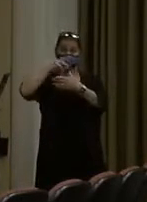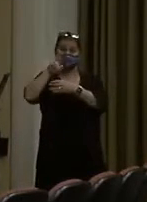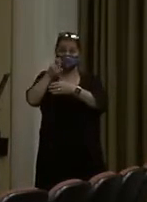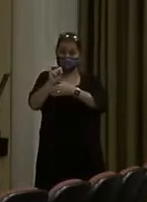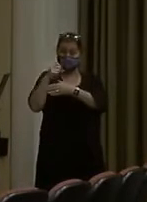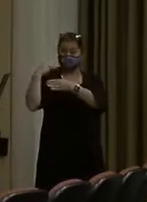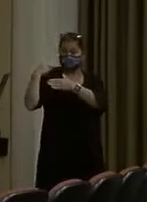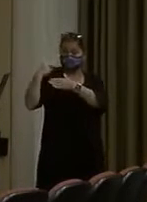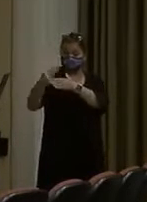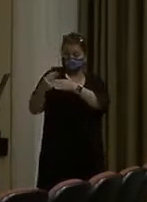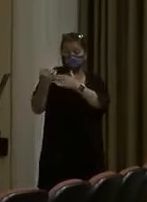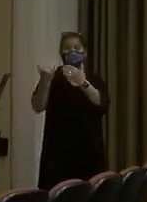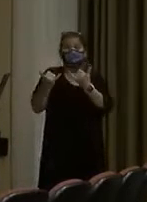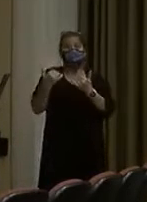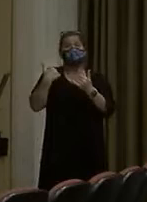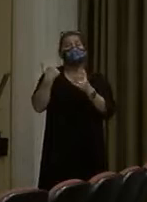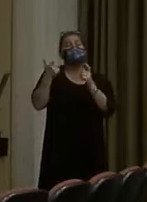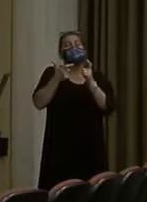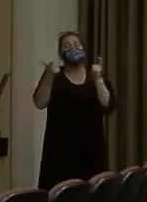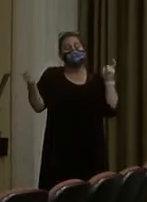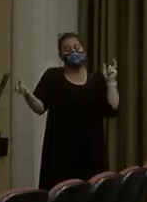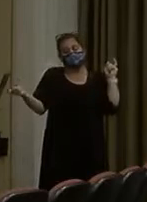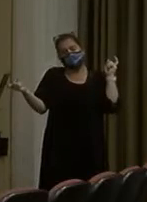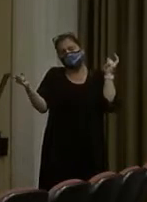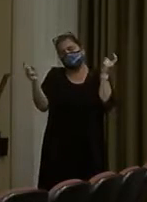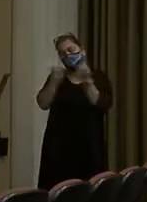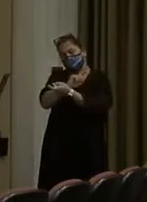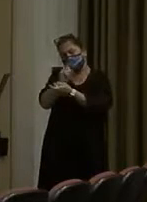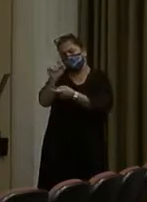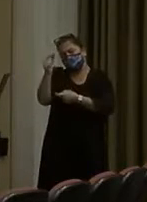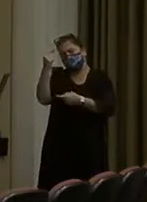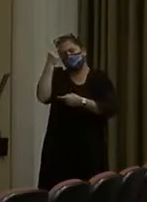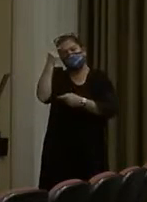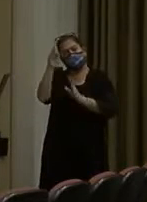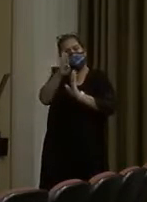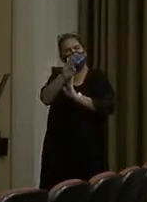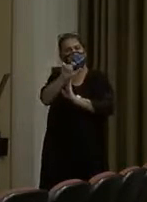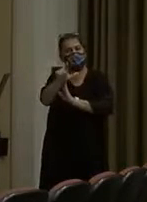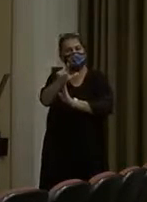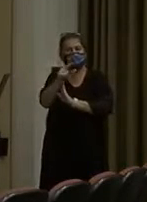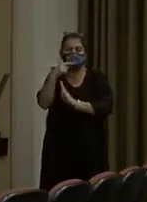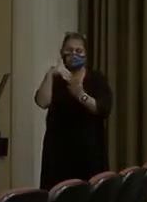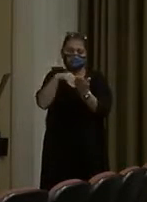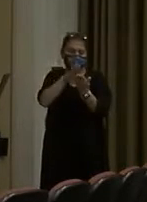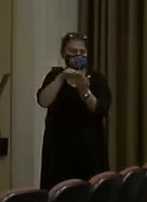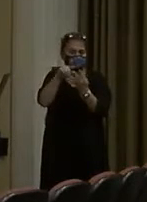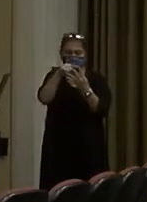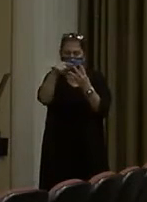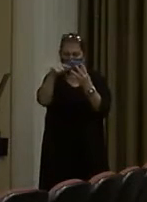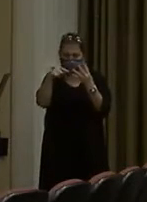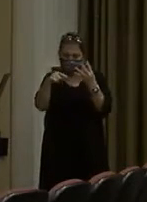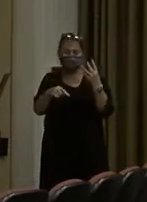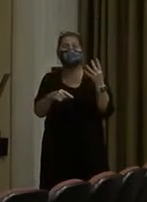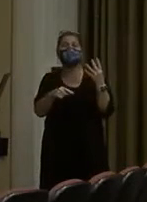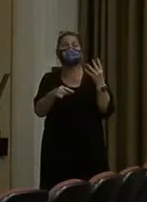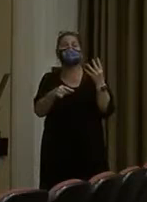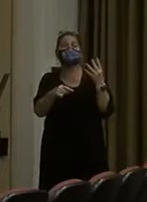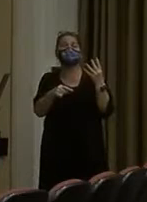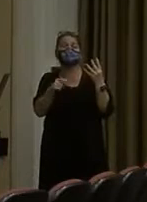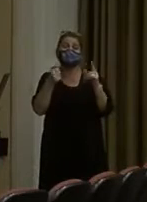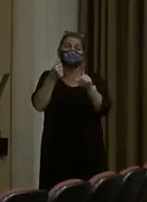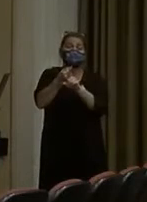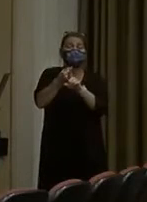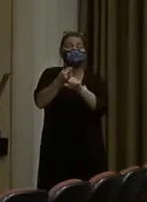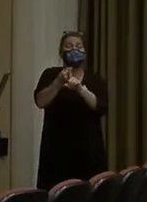history, we had a major federal bill addressing all of these social determinants of health that